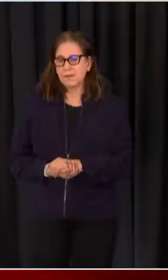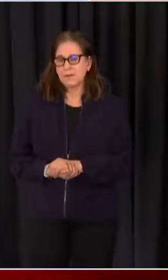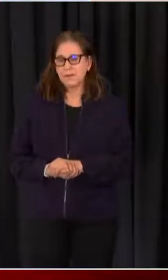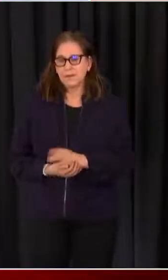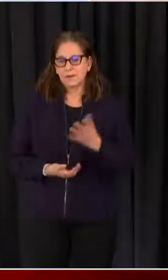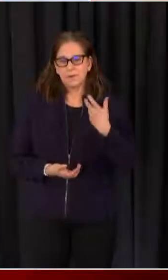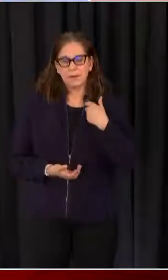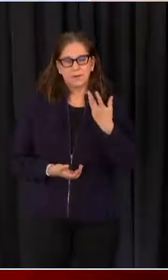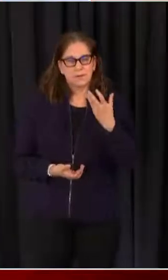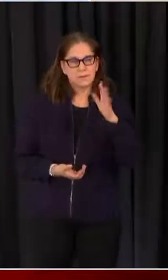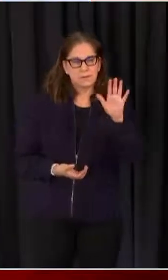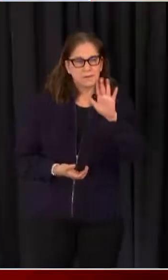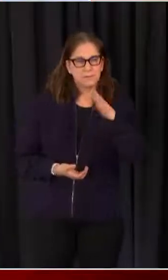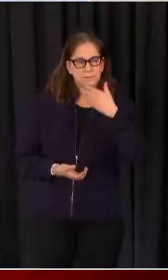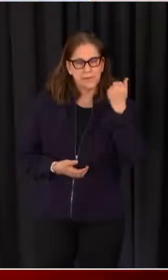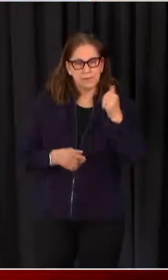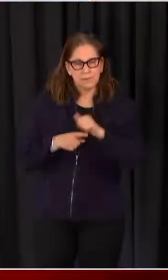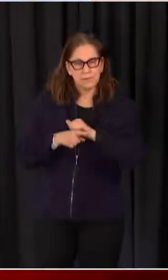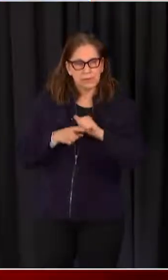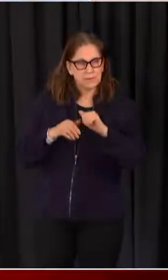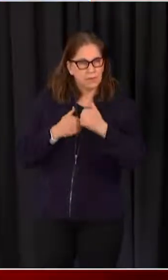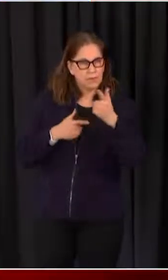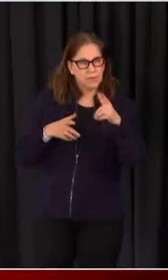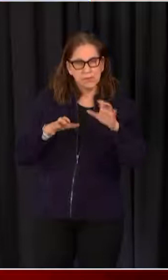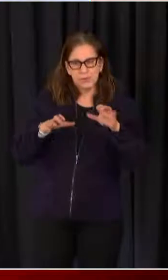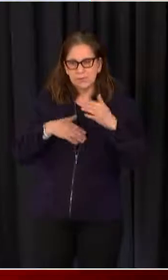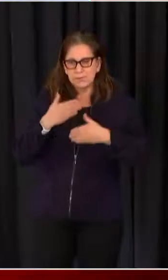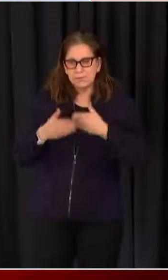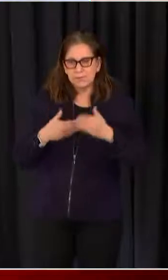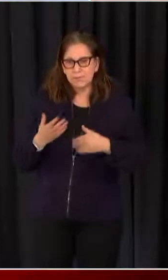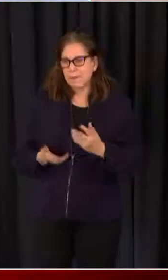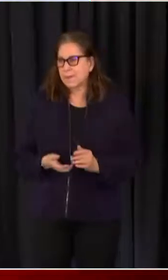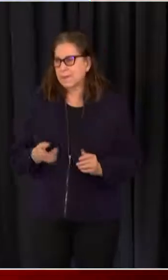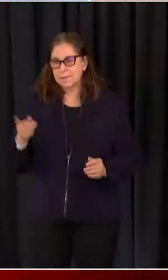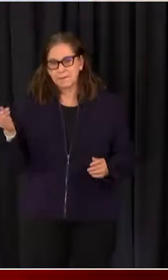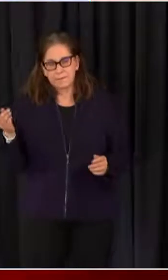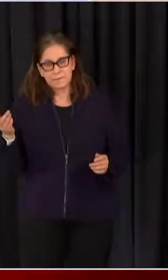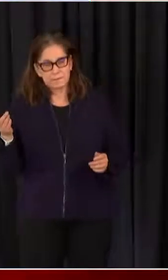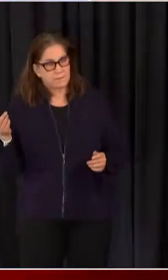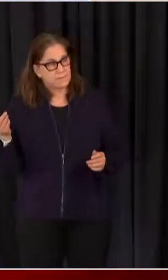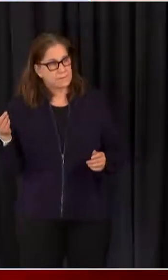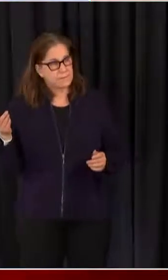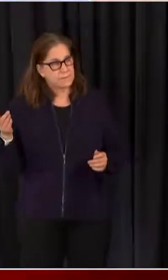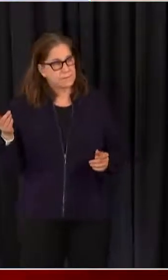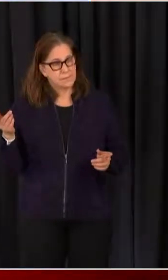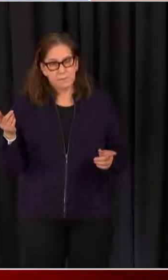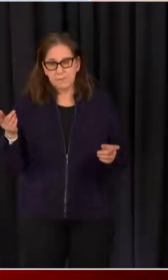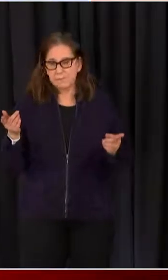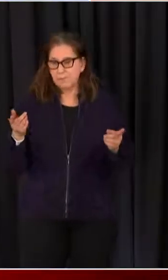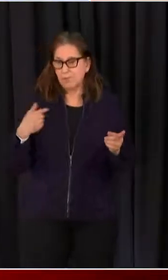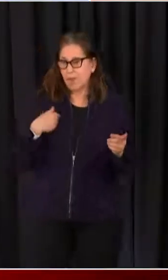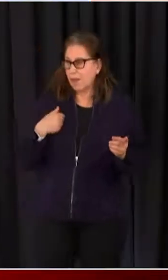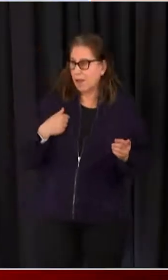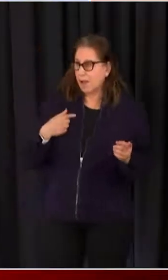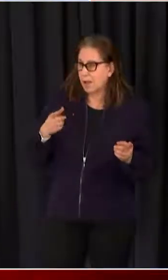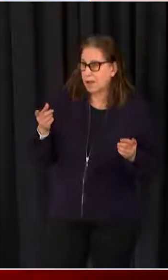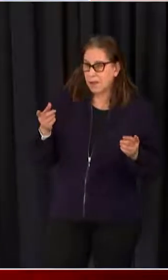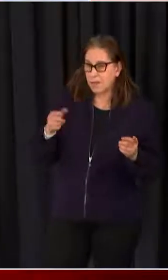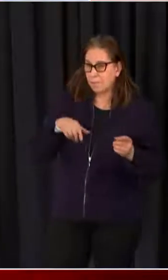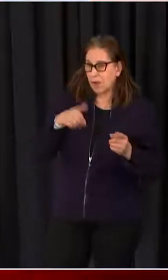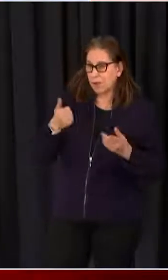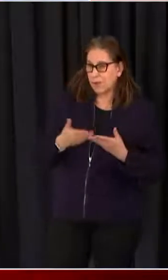get their best practices and what they're finding. I think there's some other things that they've done too